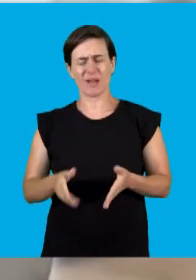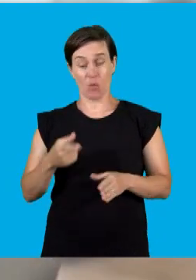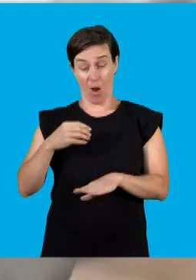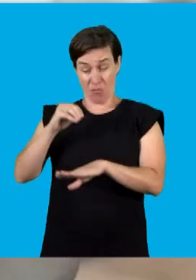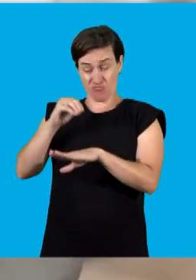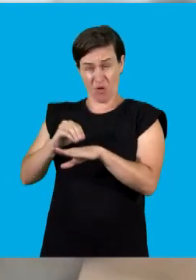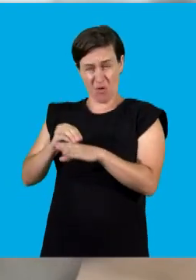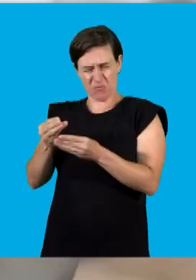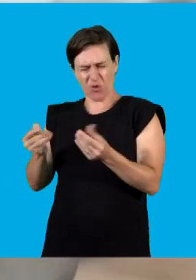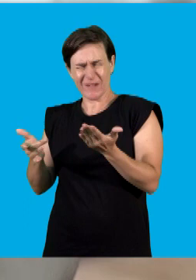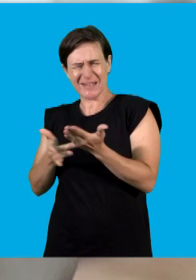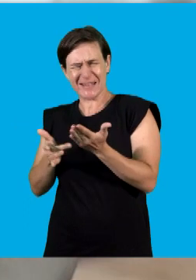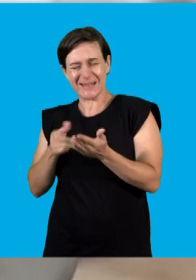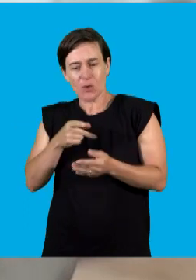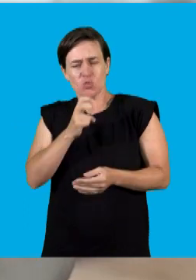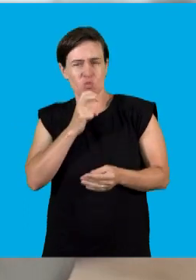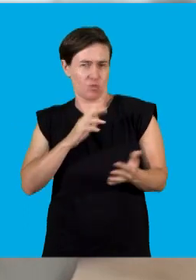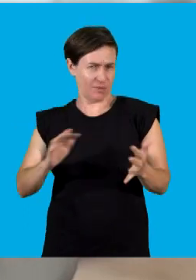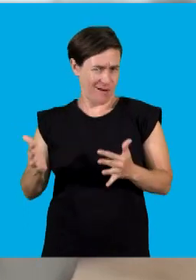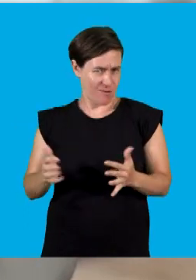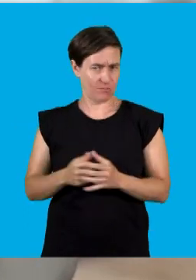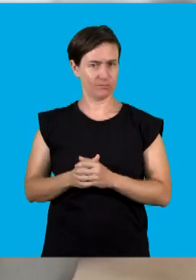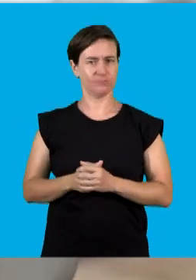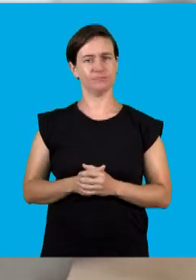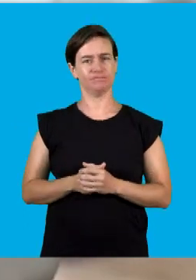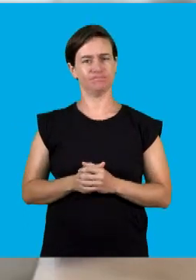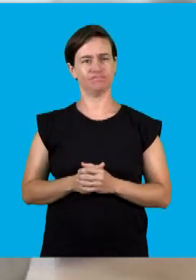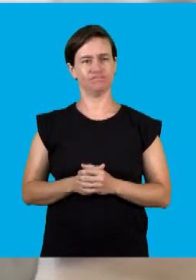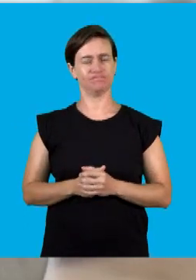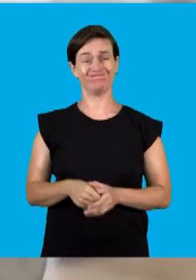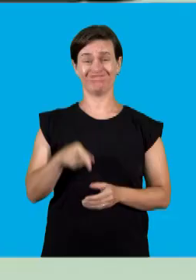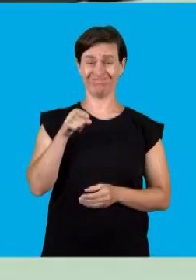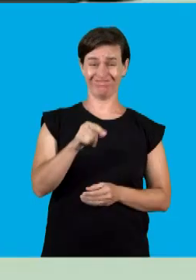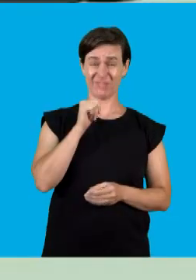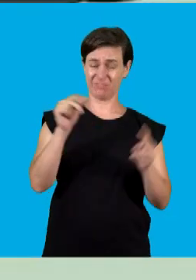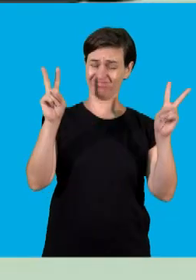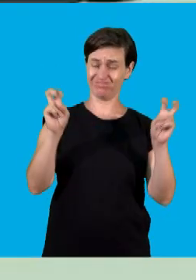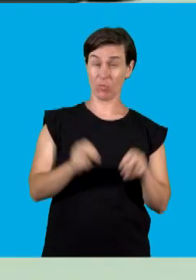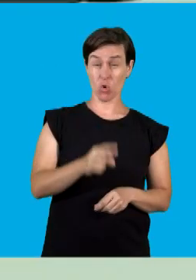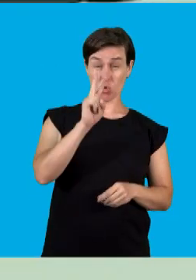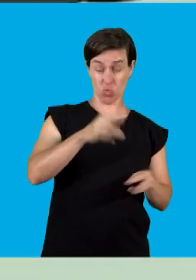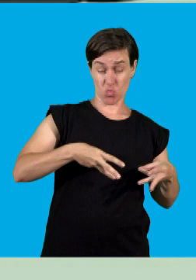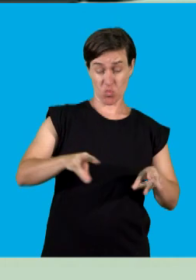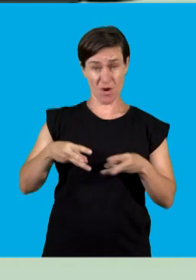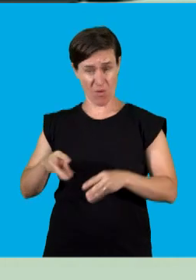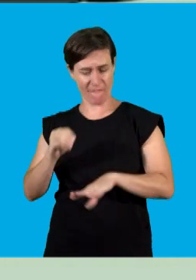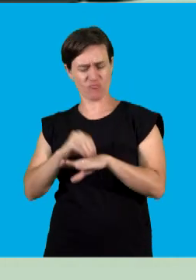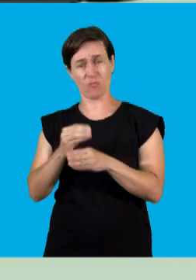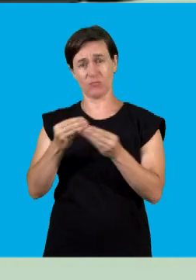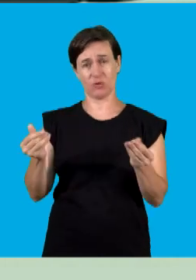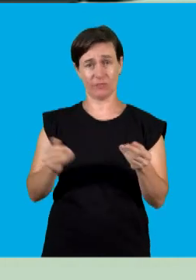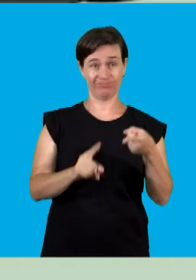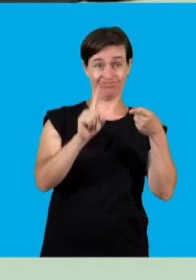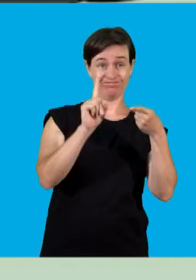topic application of problem-solving techniques. All right, it says here, there are only two ways to solve a